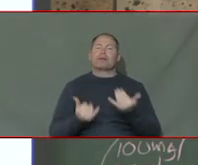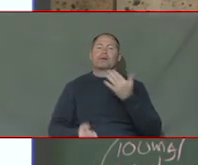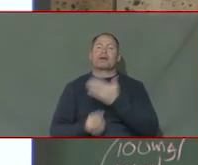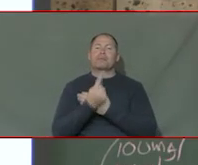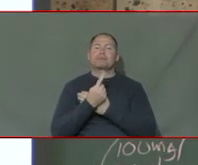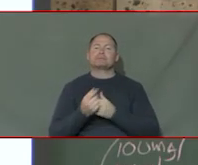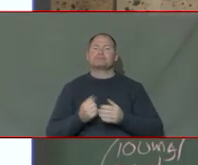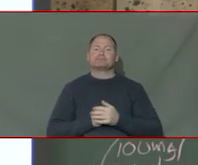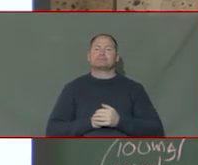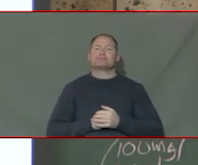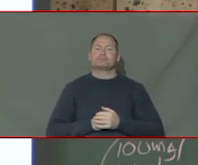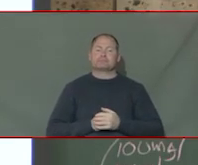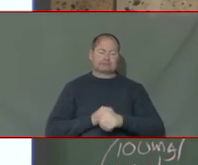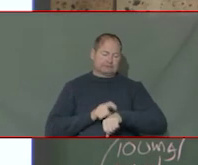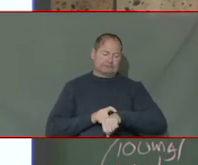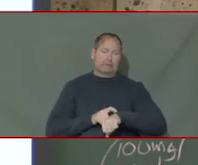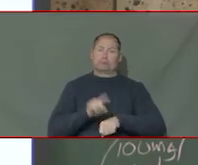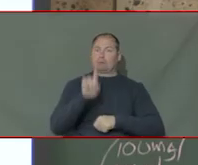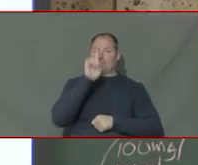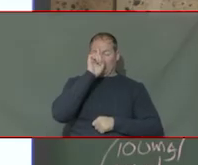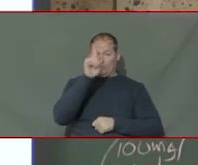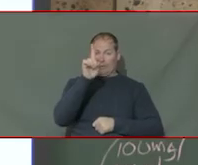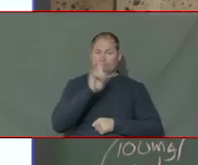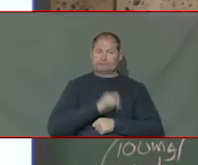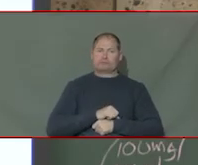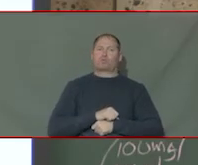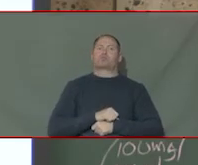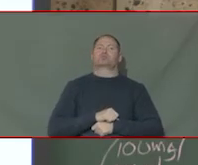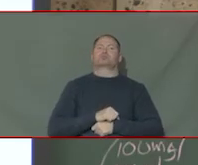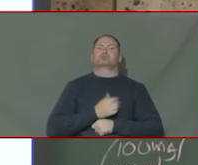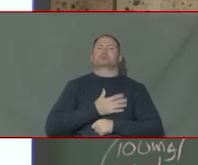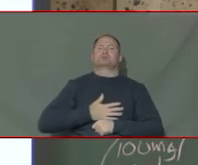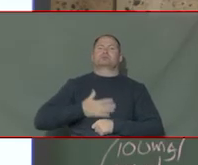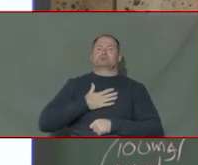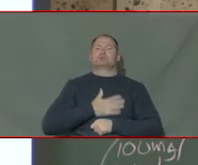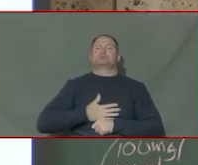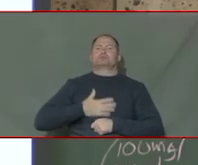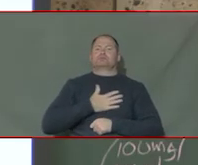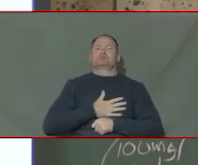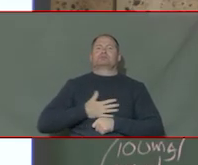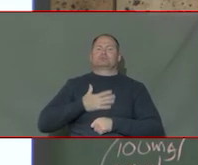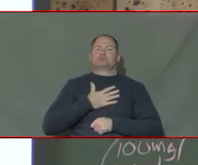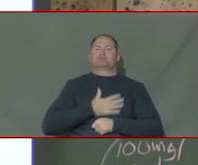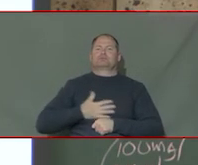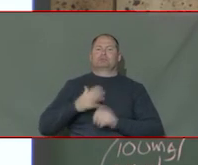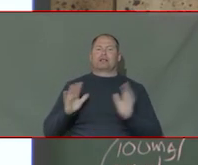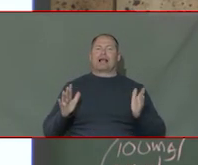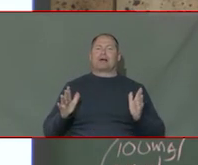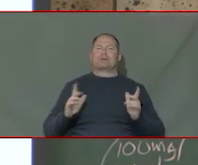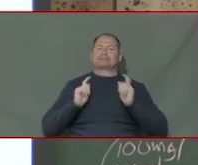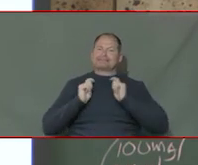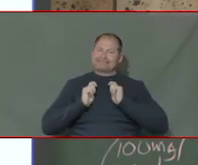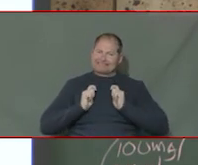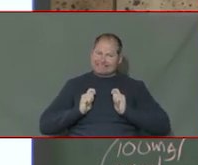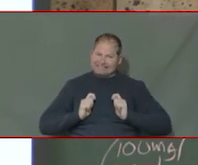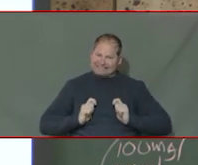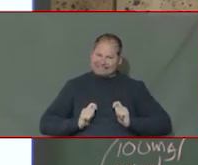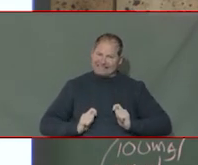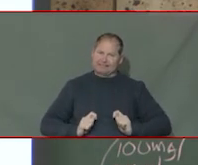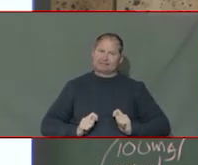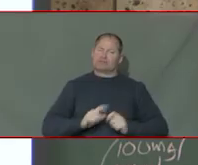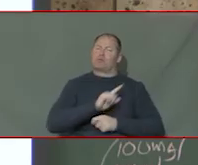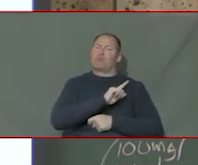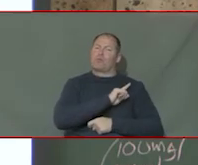now you get to 1 o'clock today and you feel, how do you feel? You feel tired because